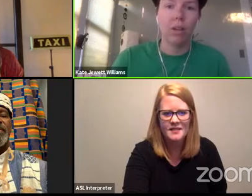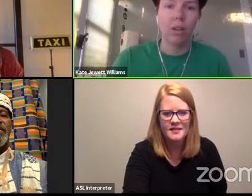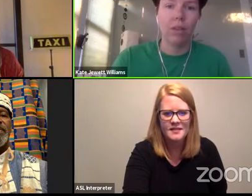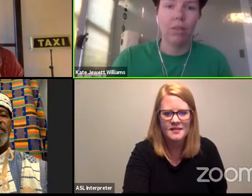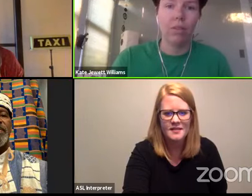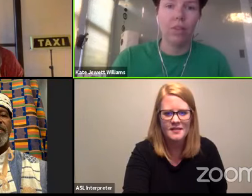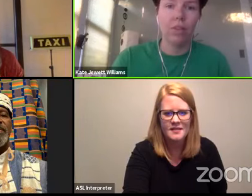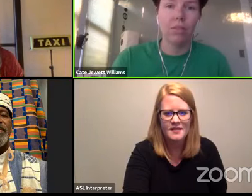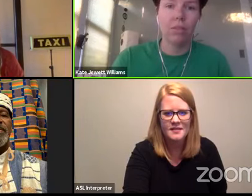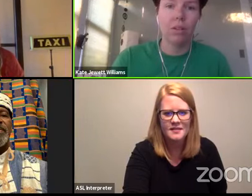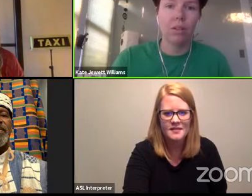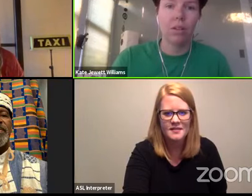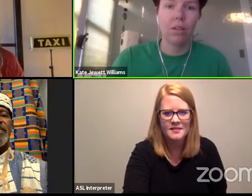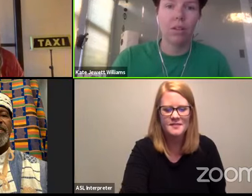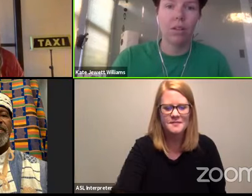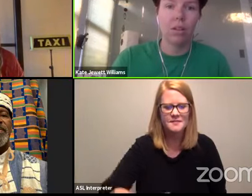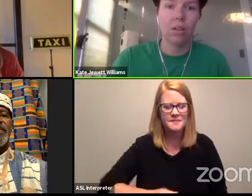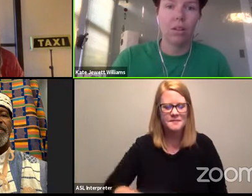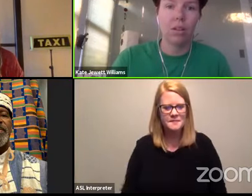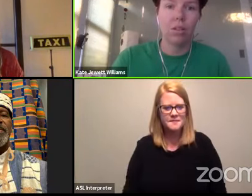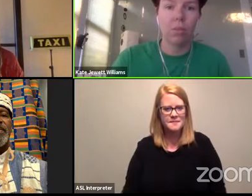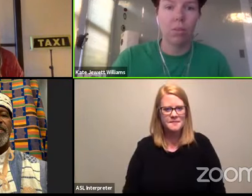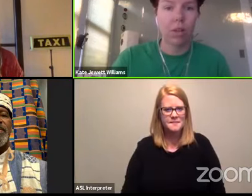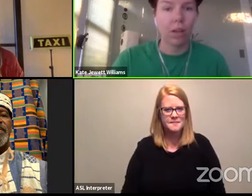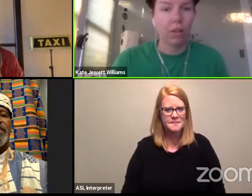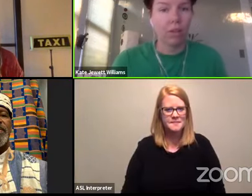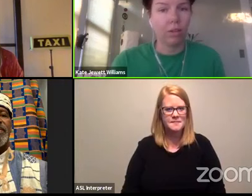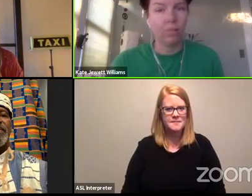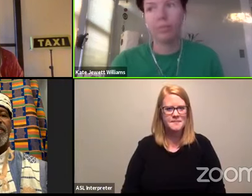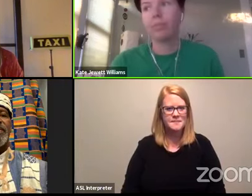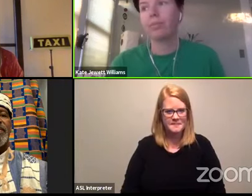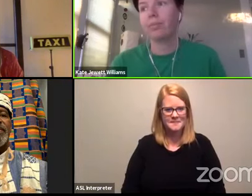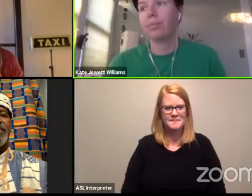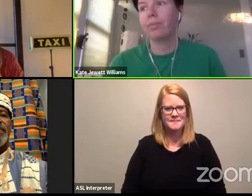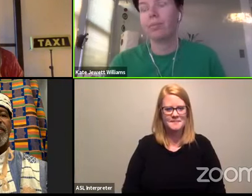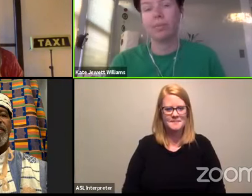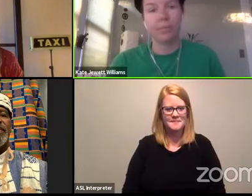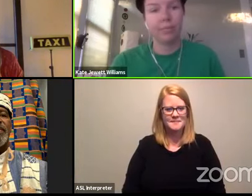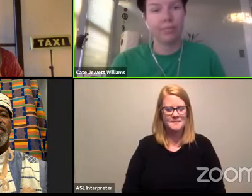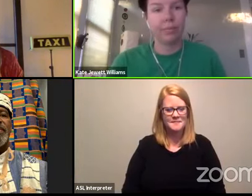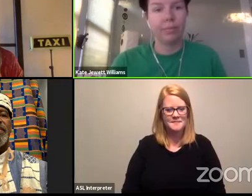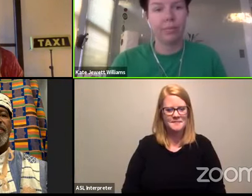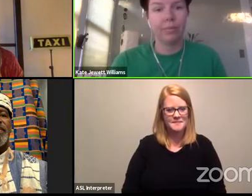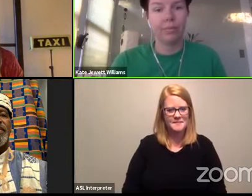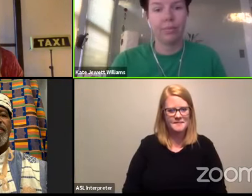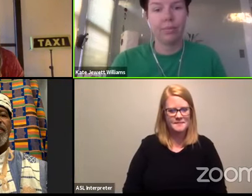Okay, we are live on Facebook. We are broadcasting.